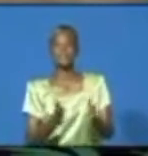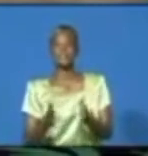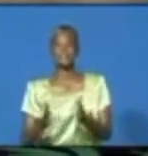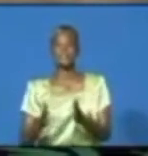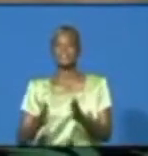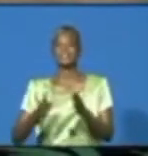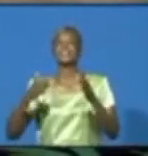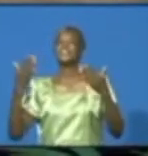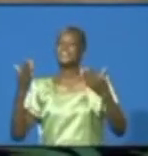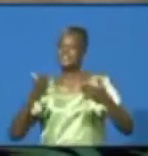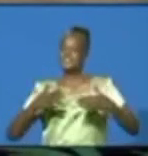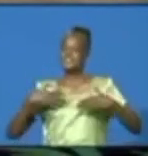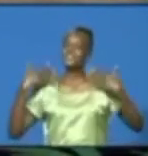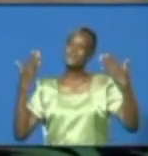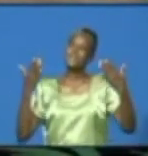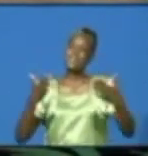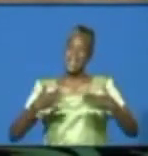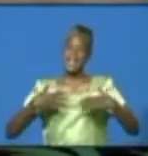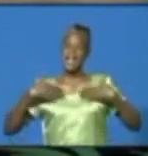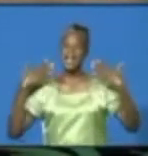To be happy in Jesus.